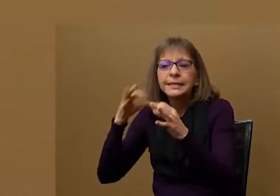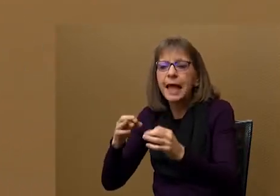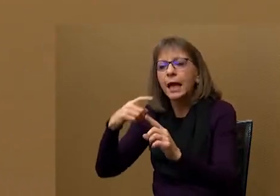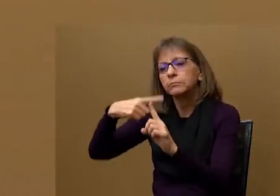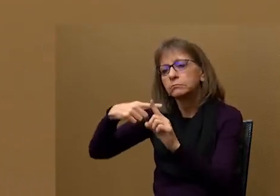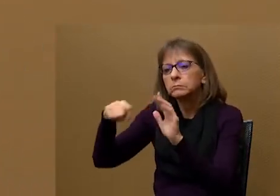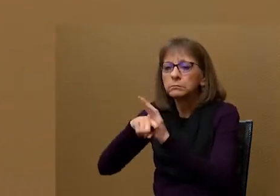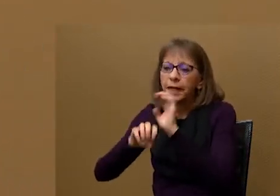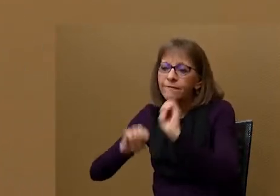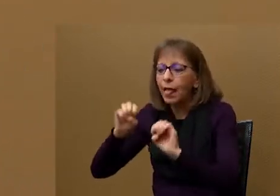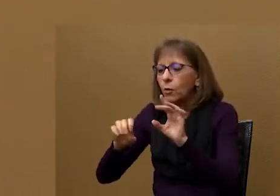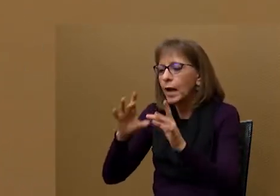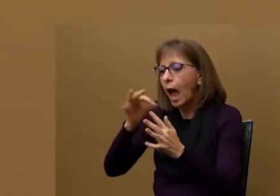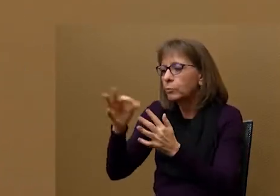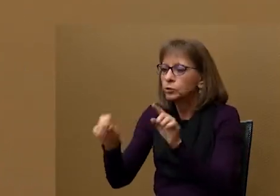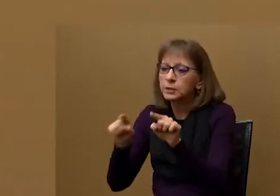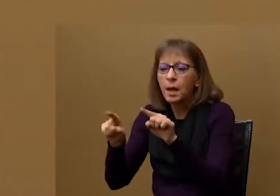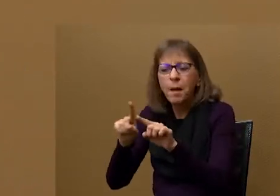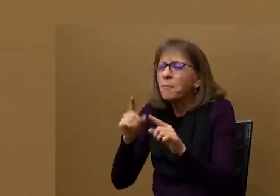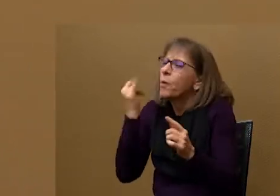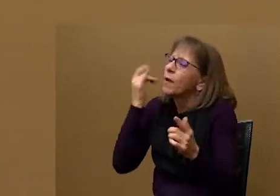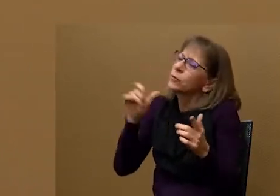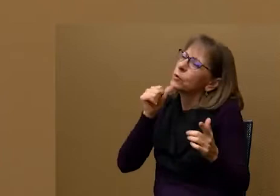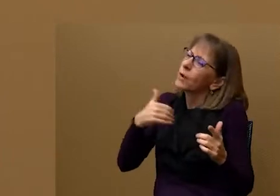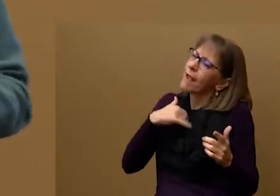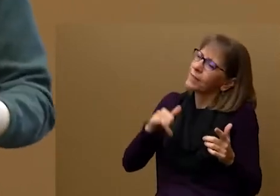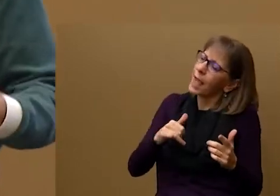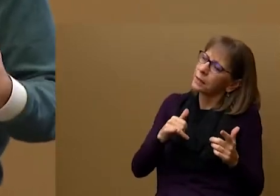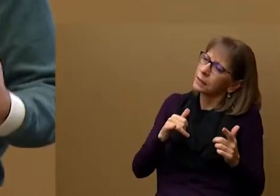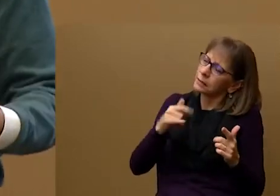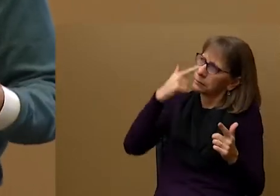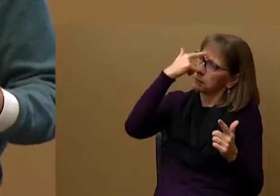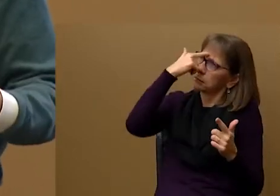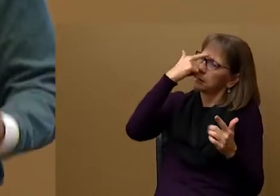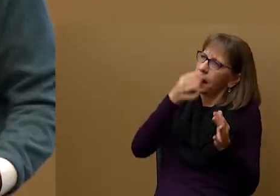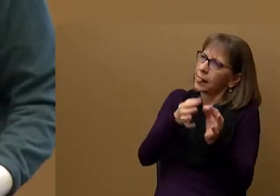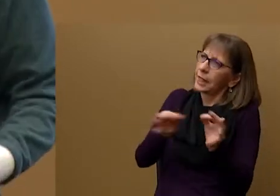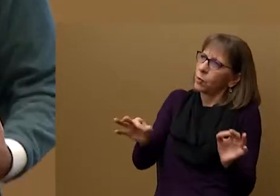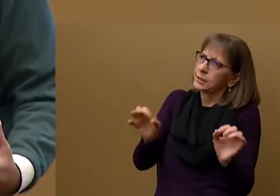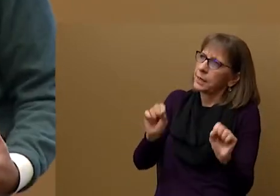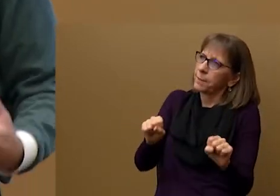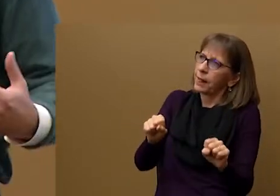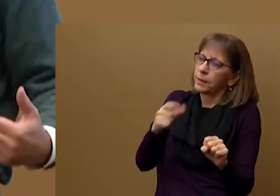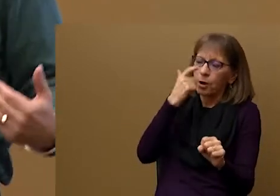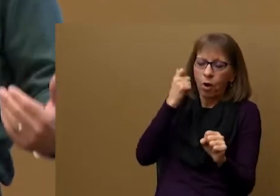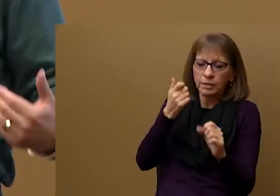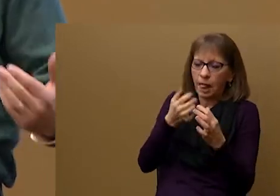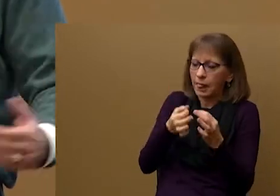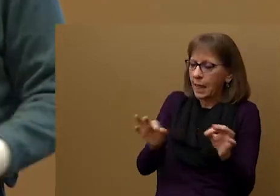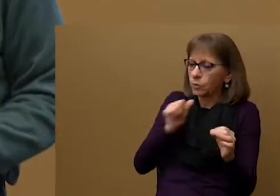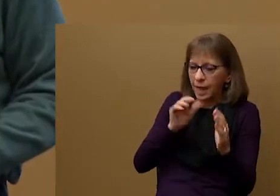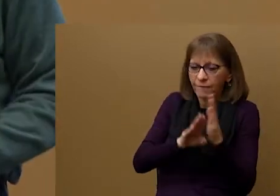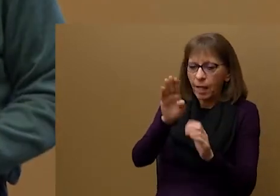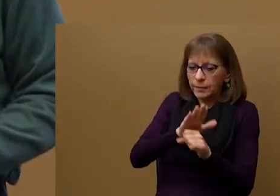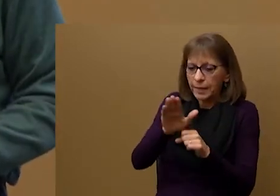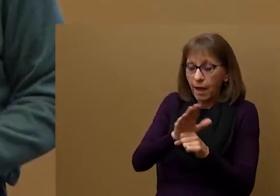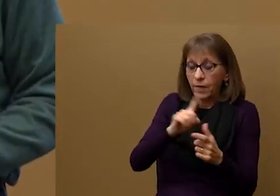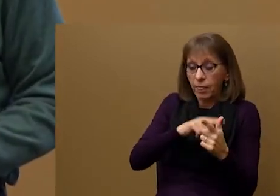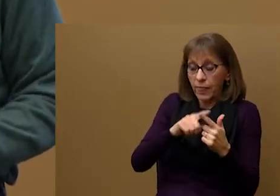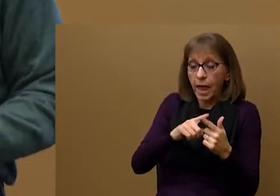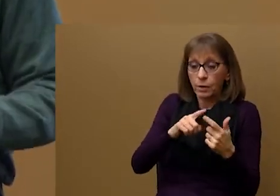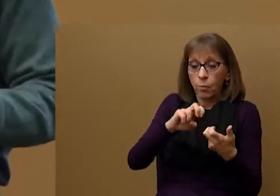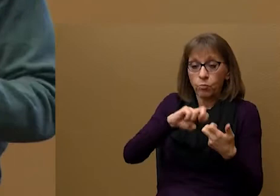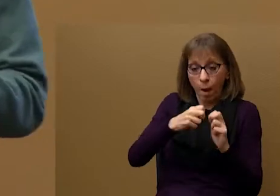C, pro and con. Let's evaluate the different options. But what if you don't have that linguistic capacity yet because your language skills aren't developed